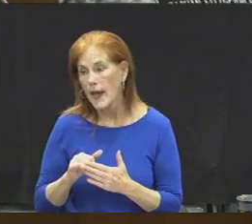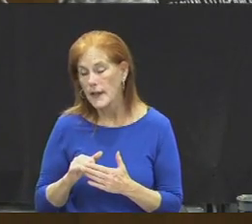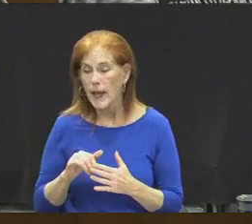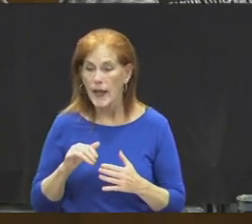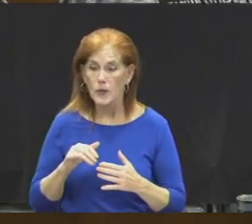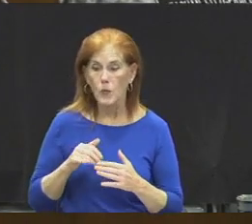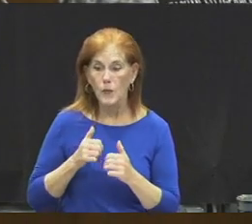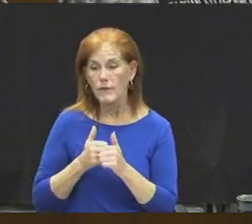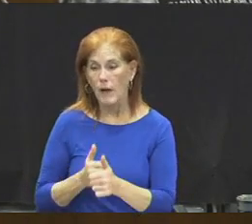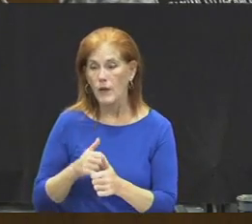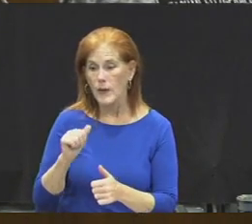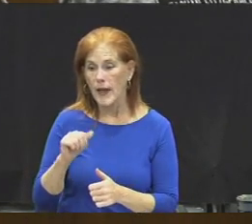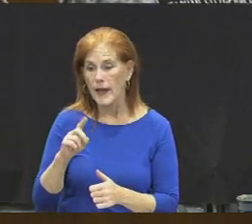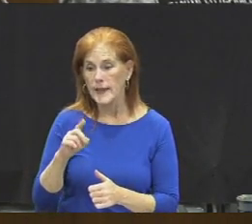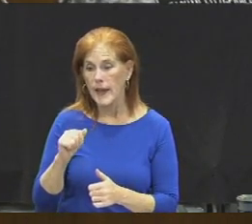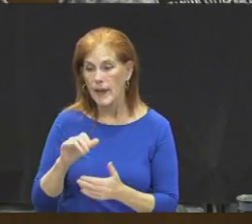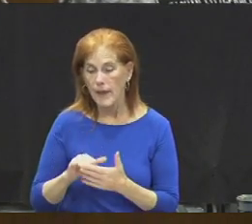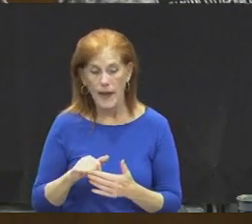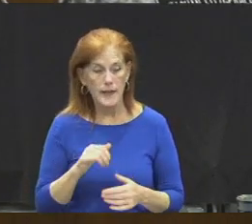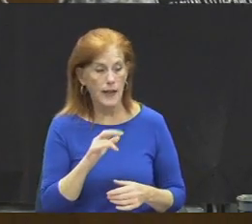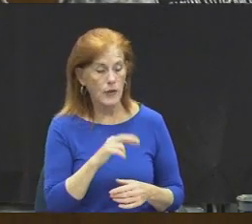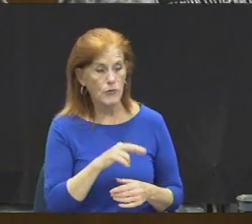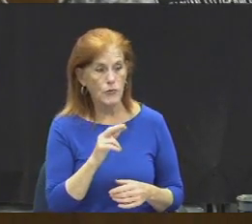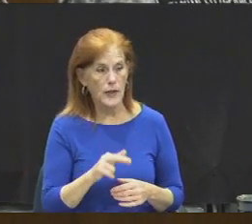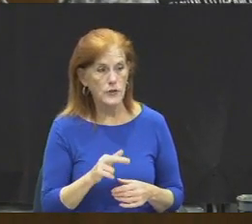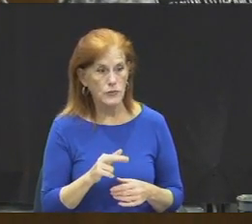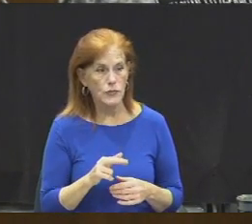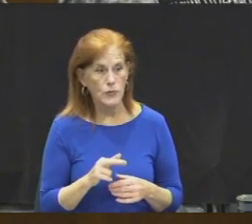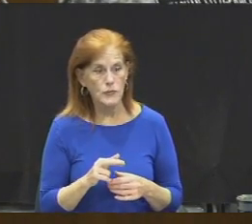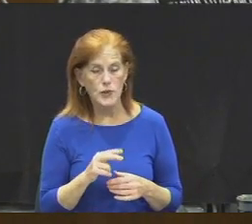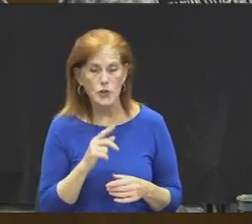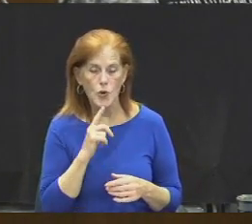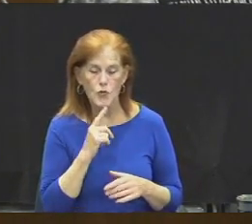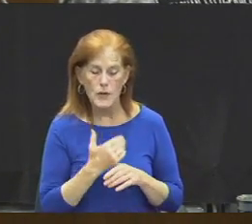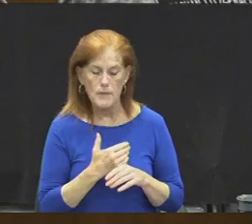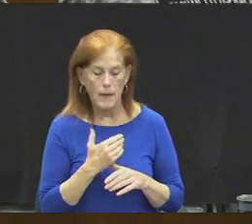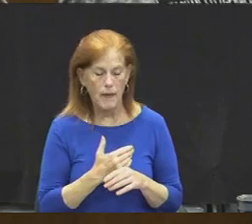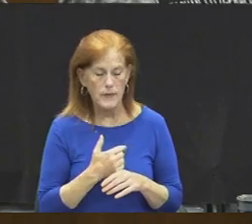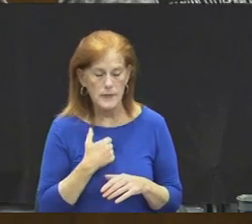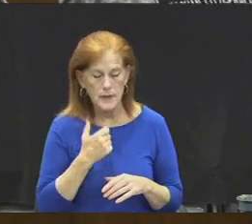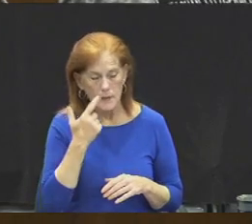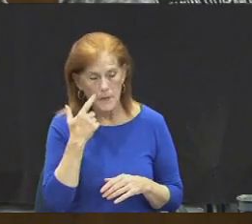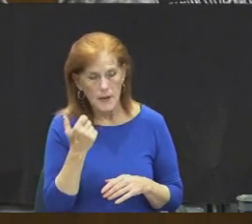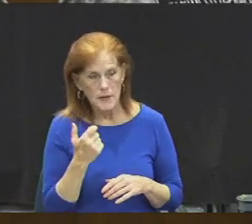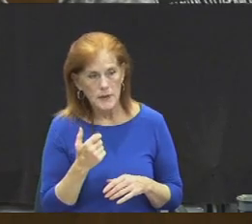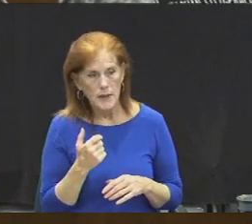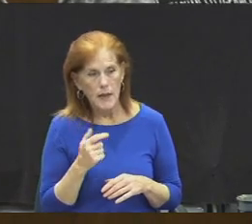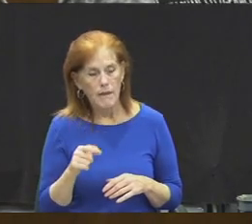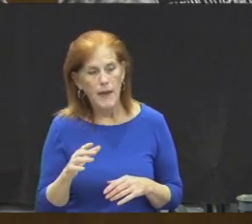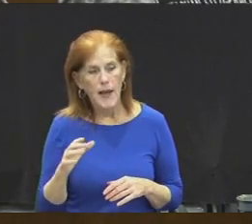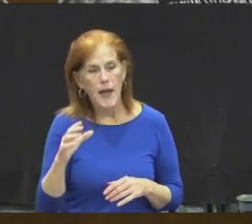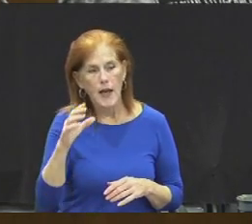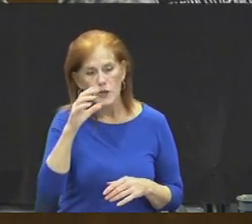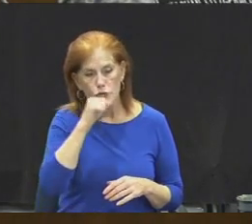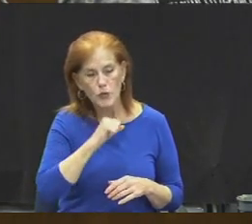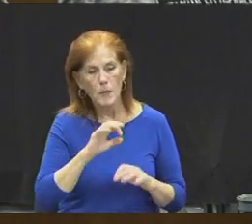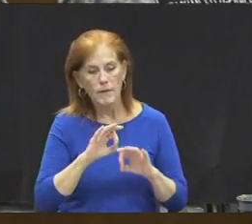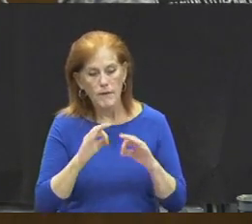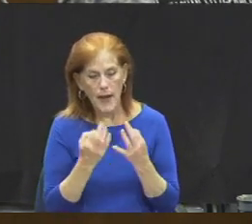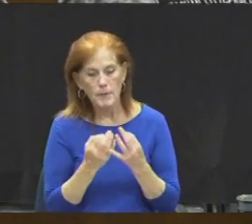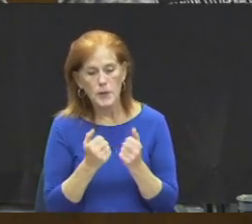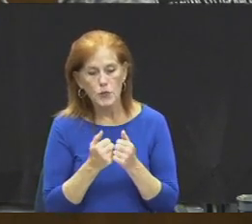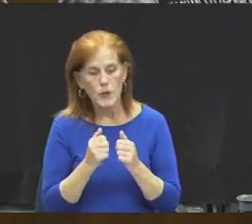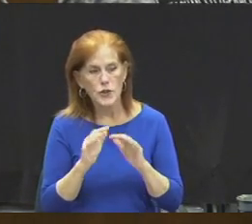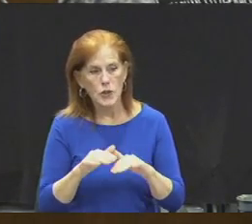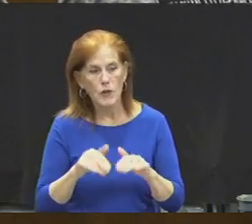this, and the restroom component just grates on me because of the fact that they assume that families with kids